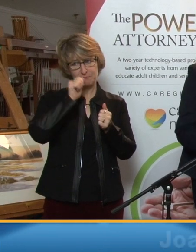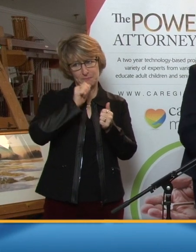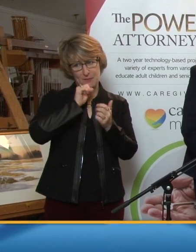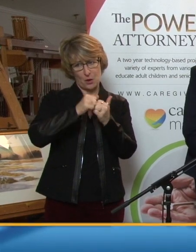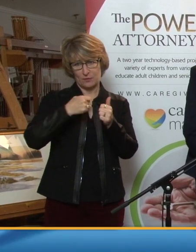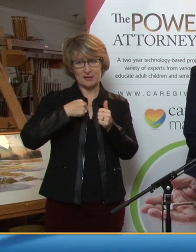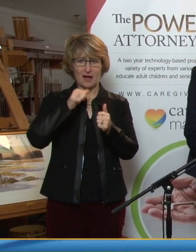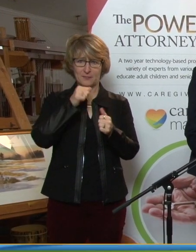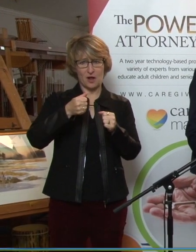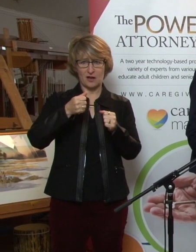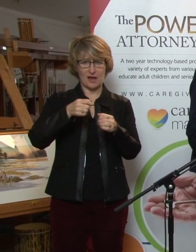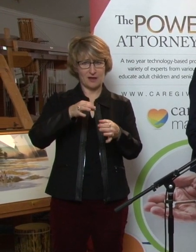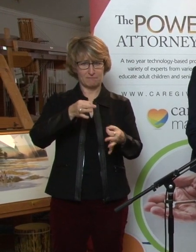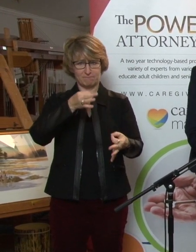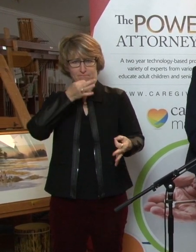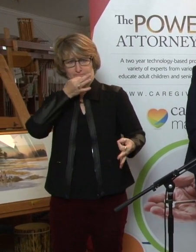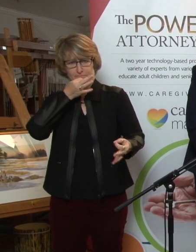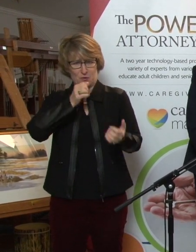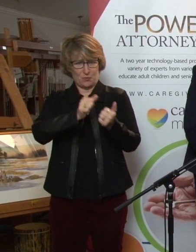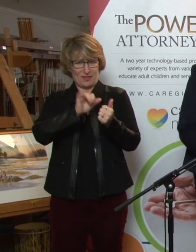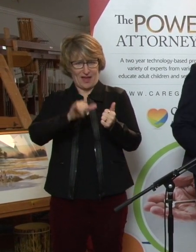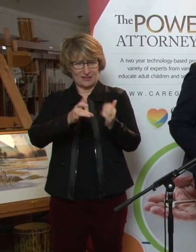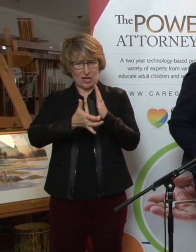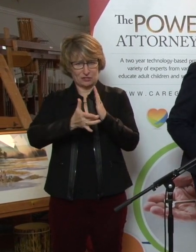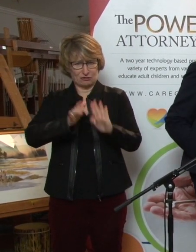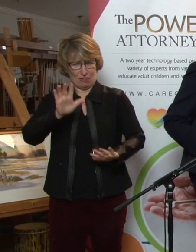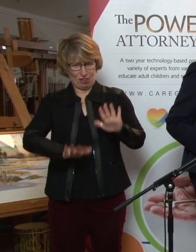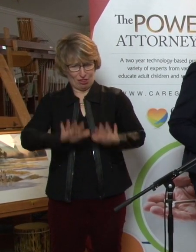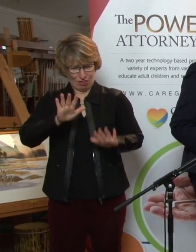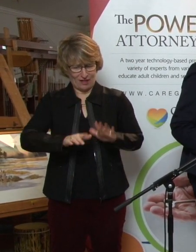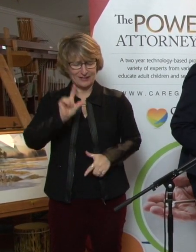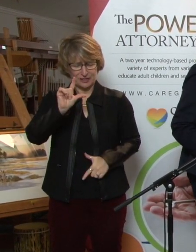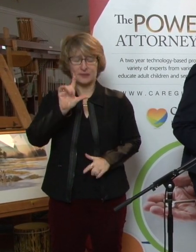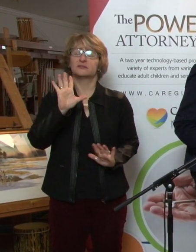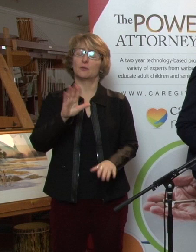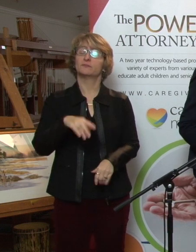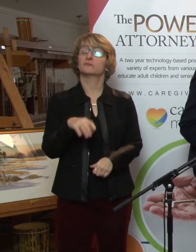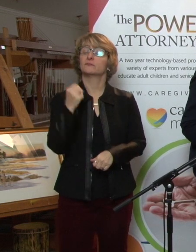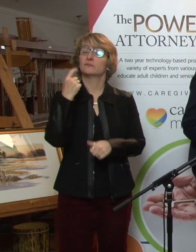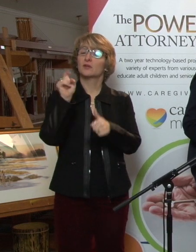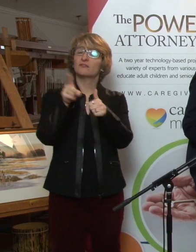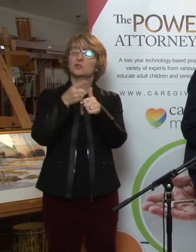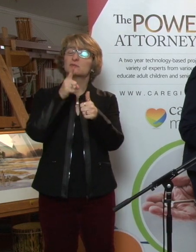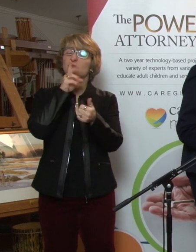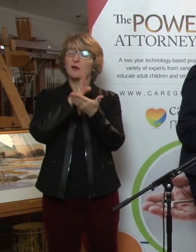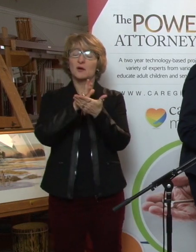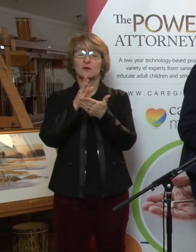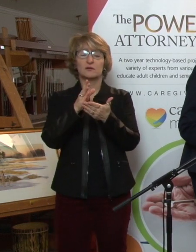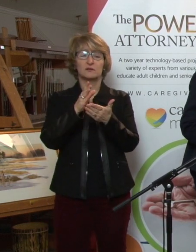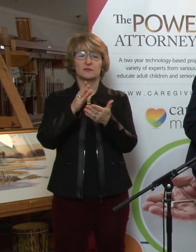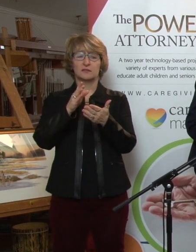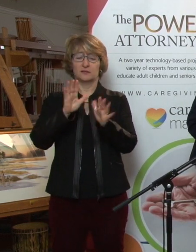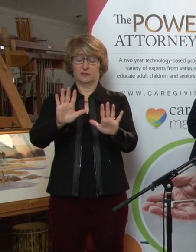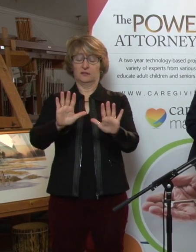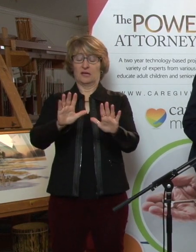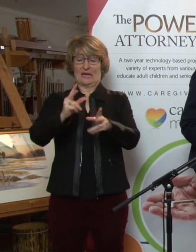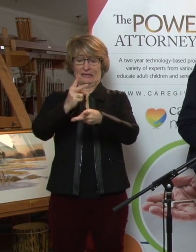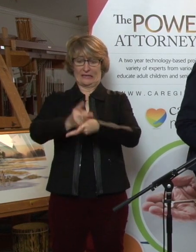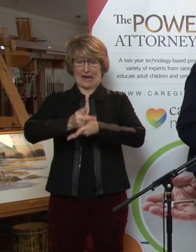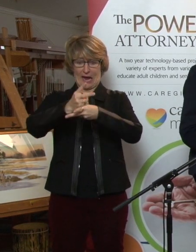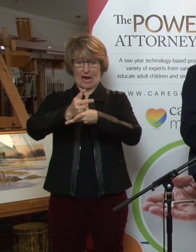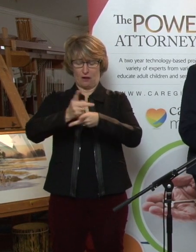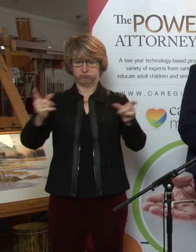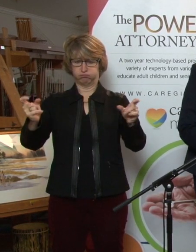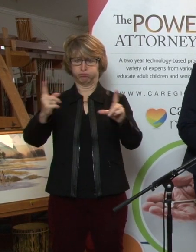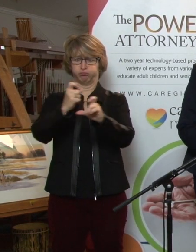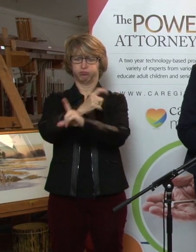like Michael and Mary are. So first thing we're going to do is we're talking about the Jigsaw of Care, and we're